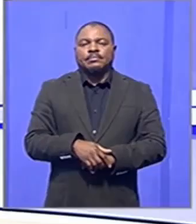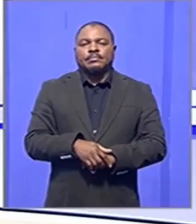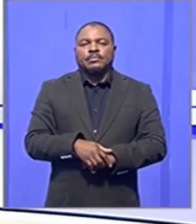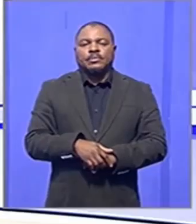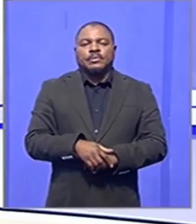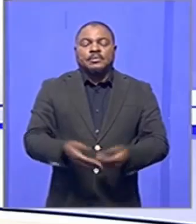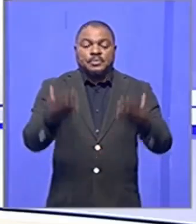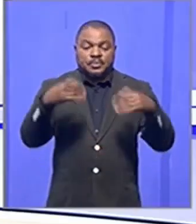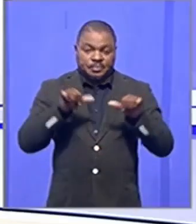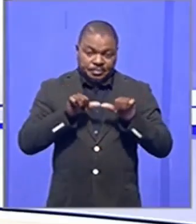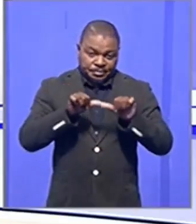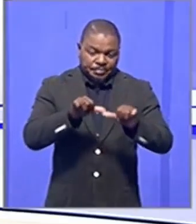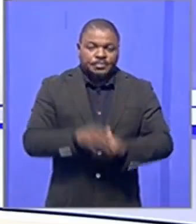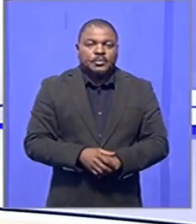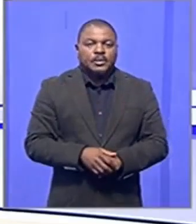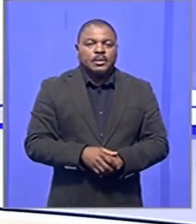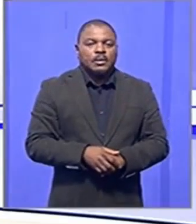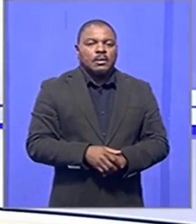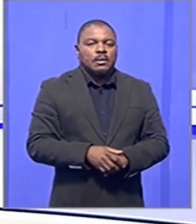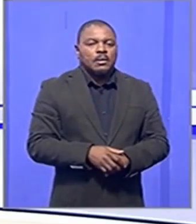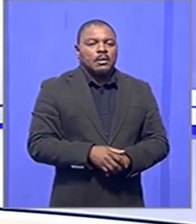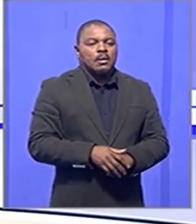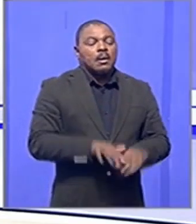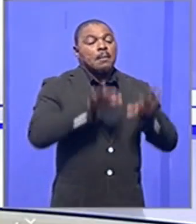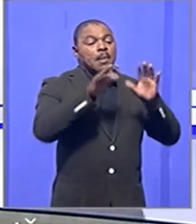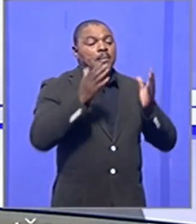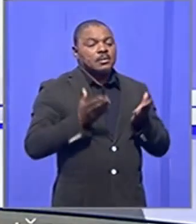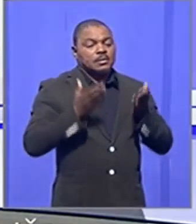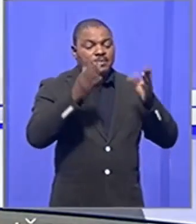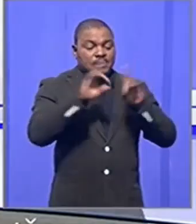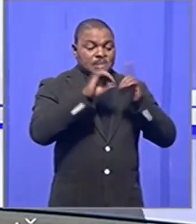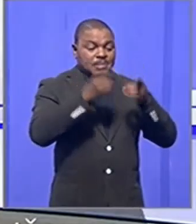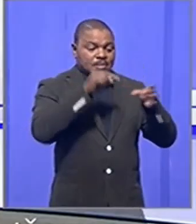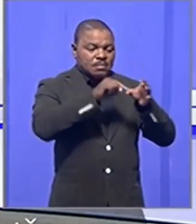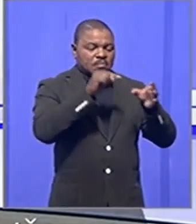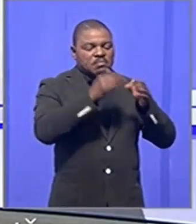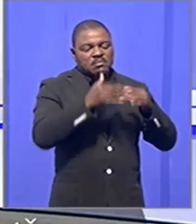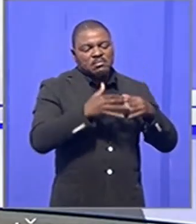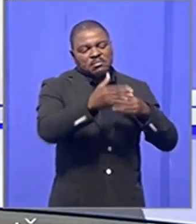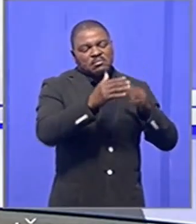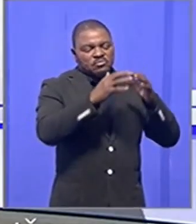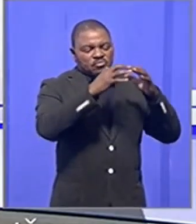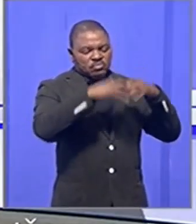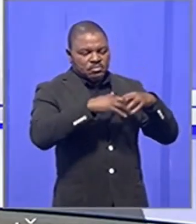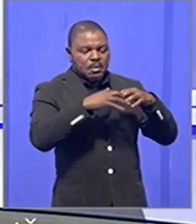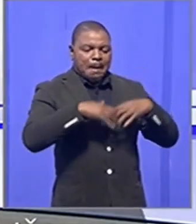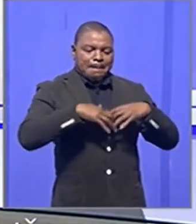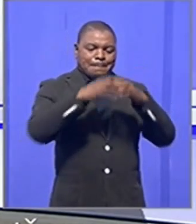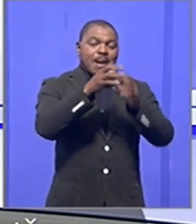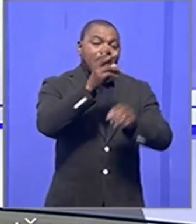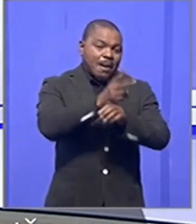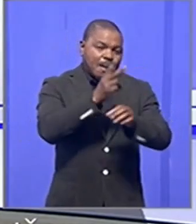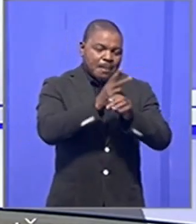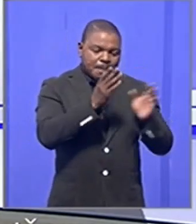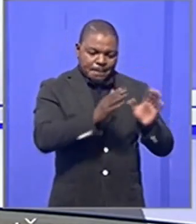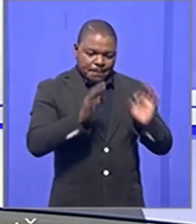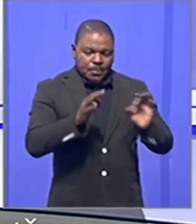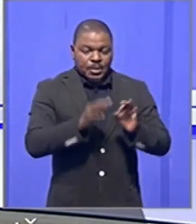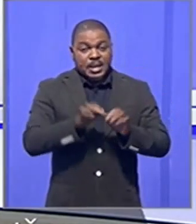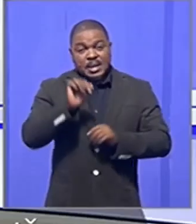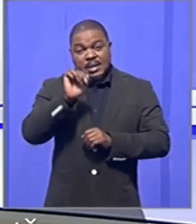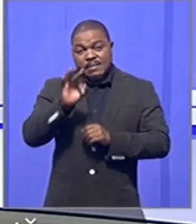Re tšwela pele ka tšeo di rego kgoro ya ditirelo tša setšhaba e tla hlahlamolla gomme ya beakanya liswa ge dilo ka moka di ka sepela ka